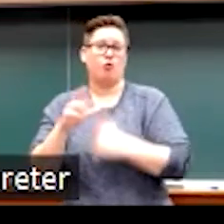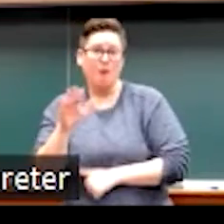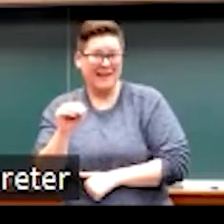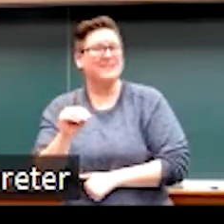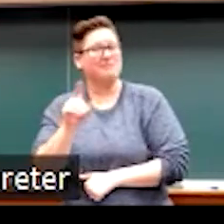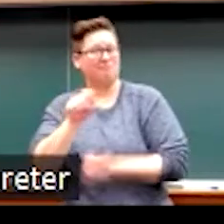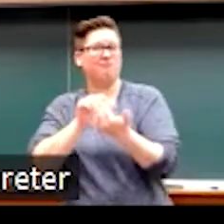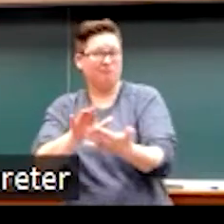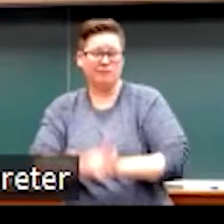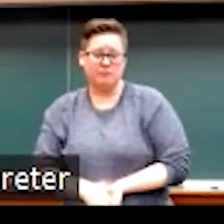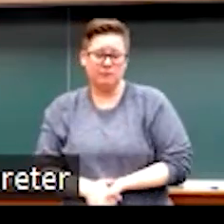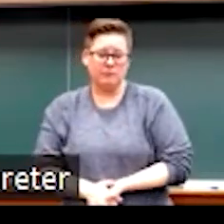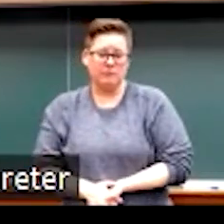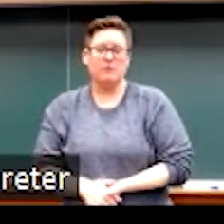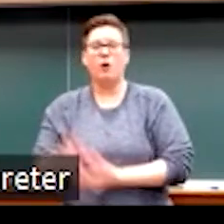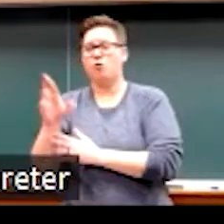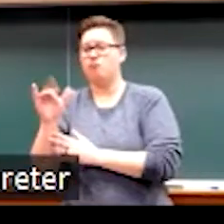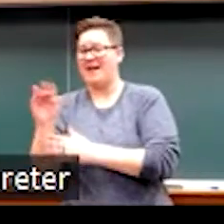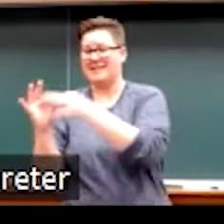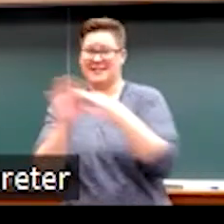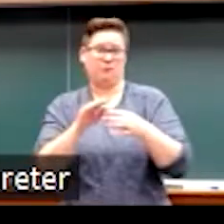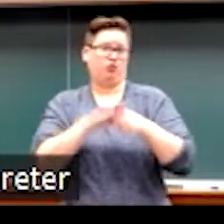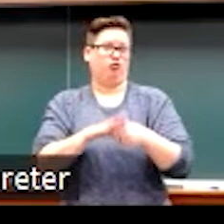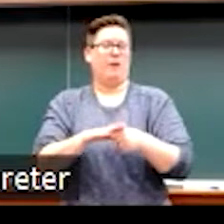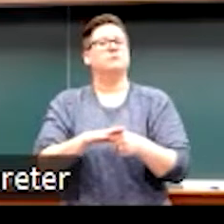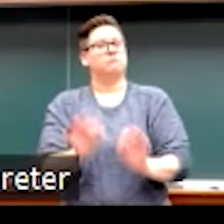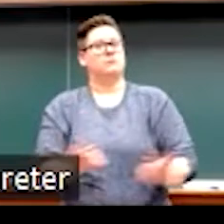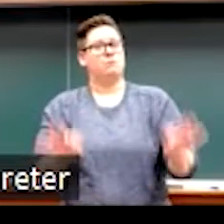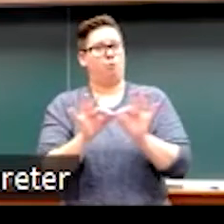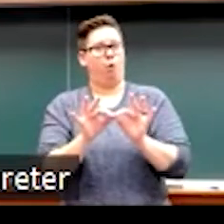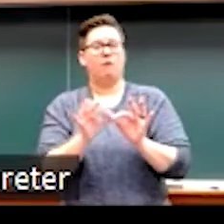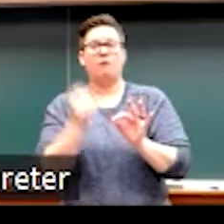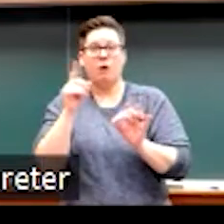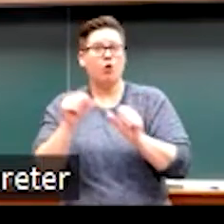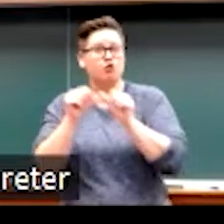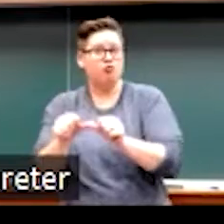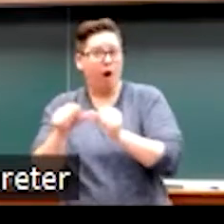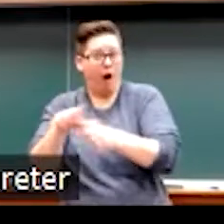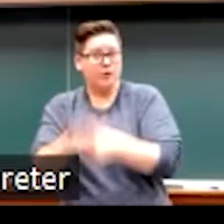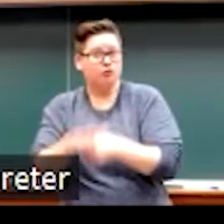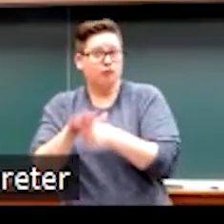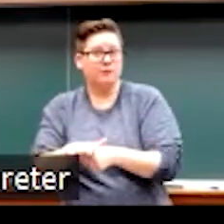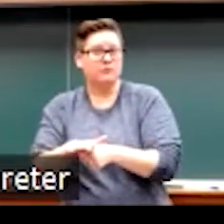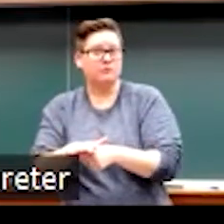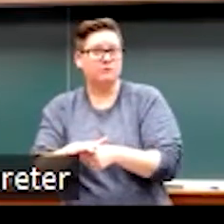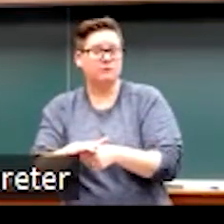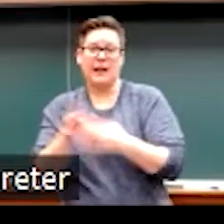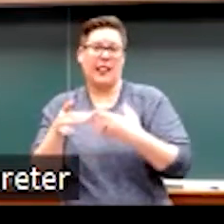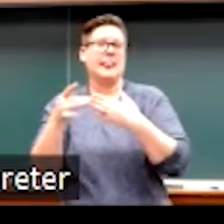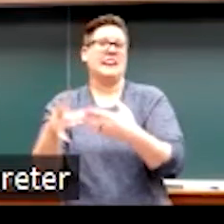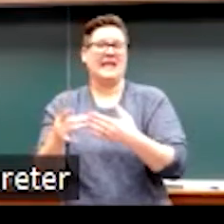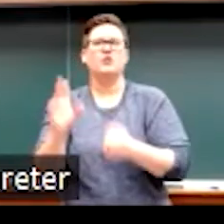And then importantly, the connection between racism and stress. Now that can be chronic stress over time that leads